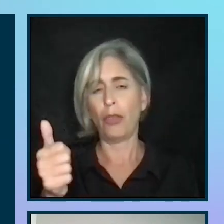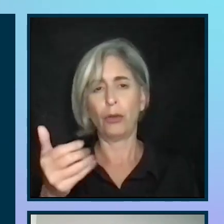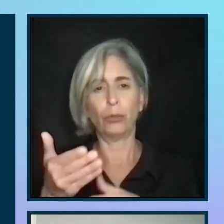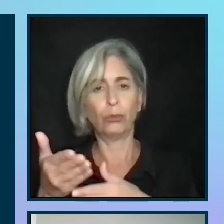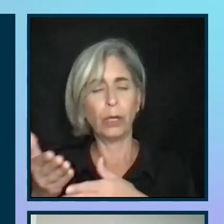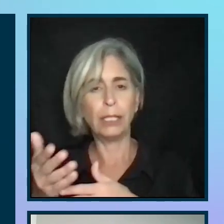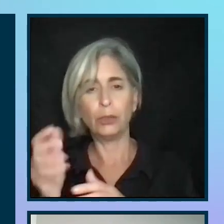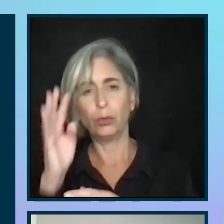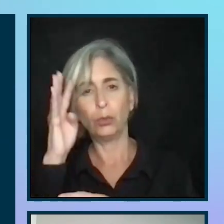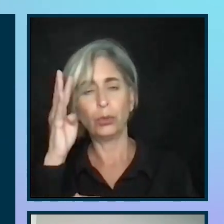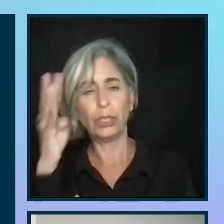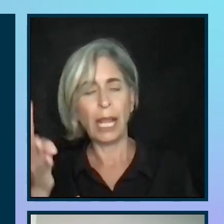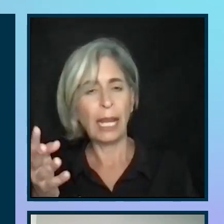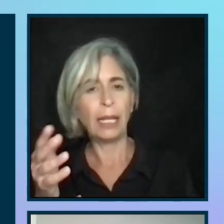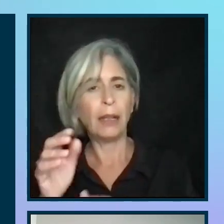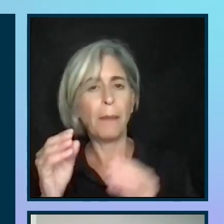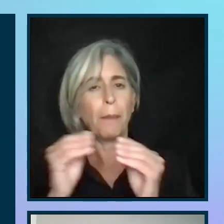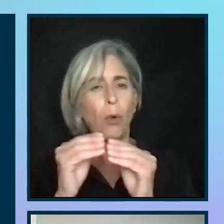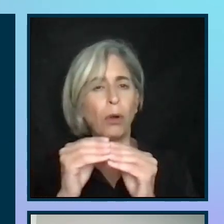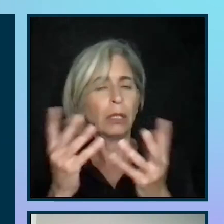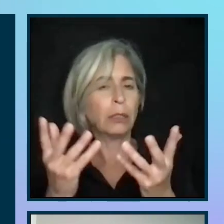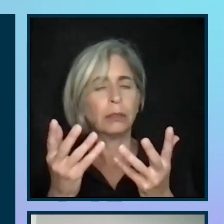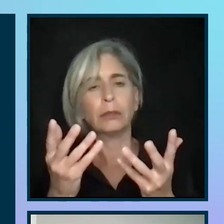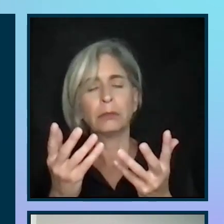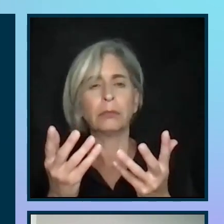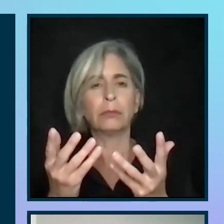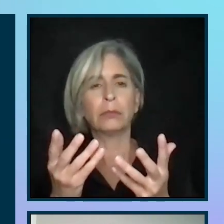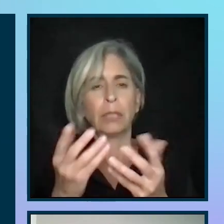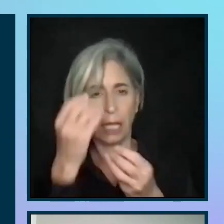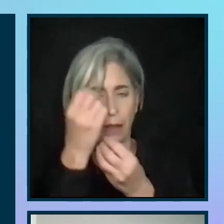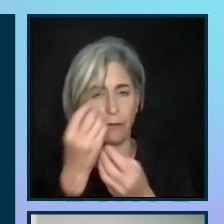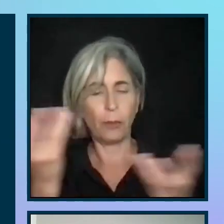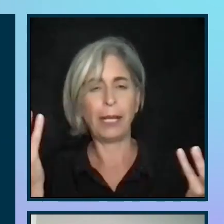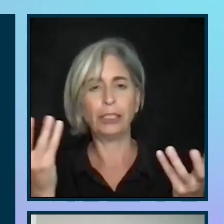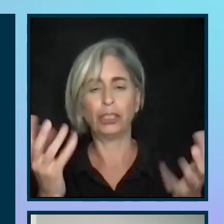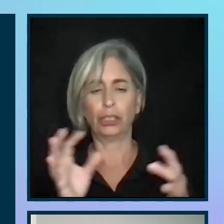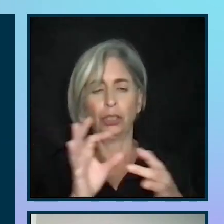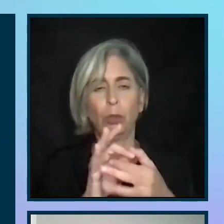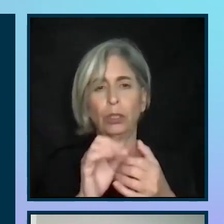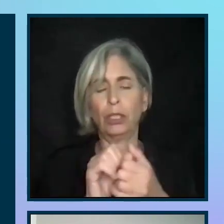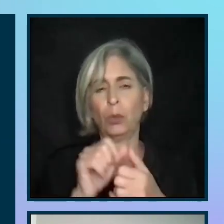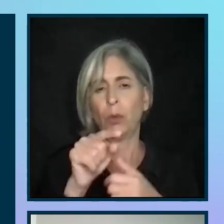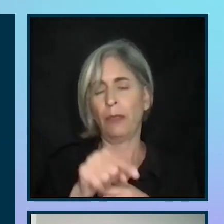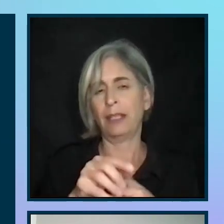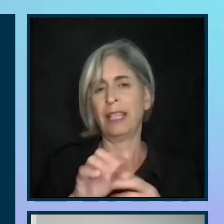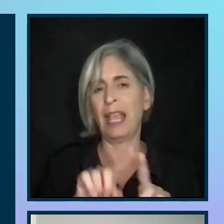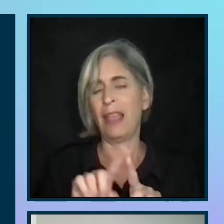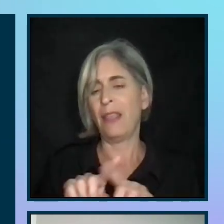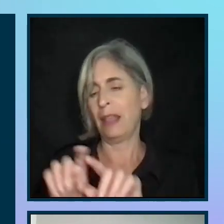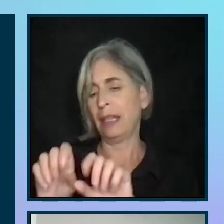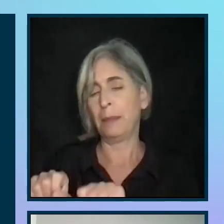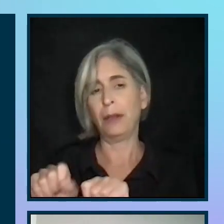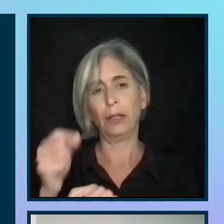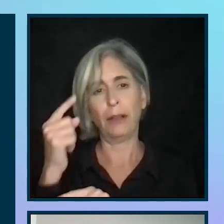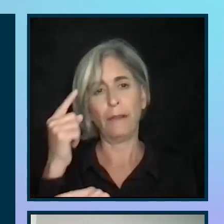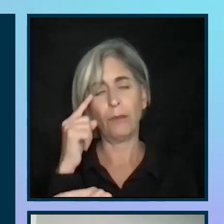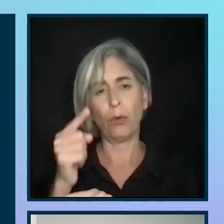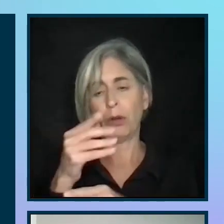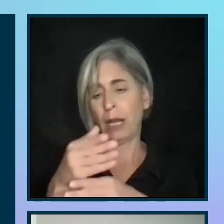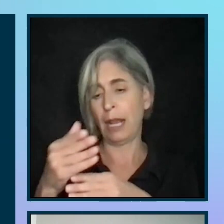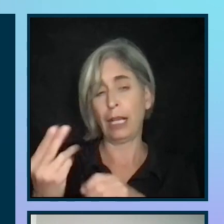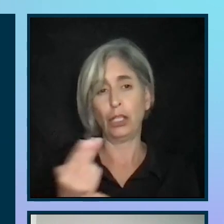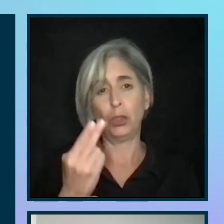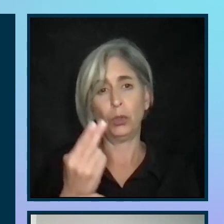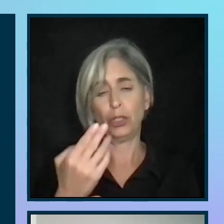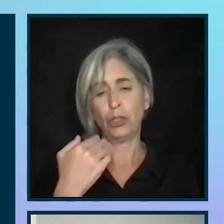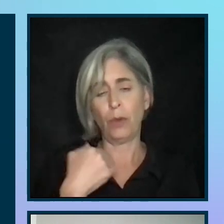able to create more extensible information associated with the references, and then the ability for an end user to have that